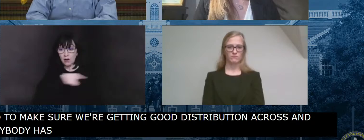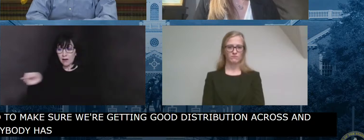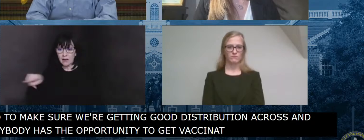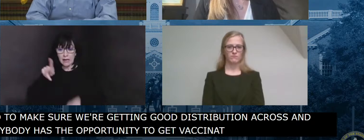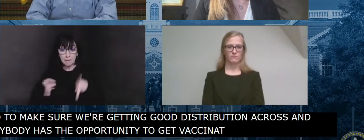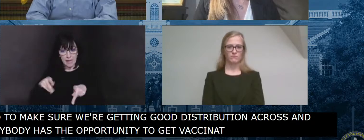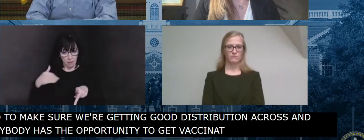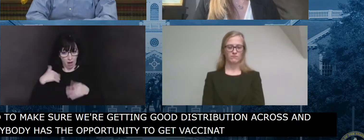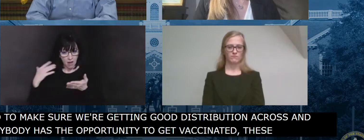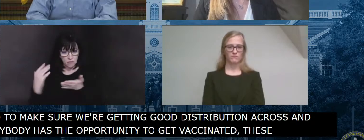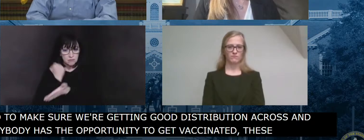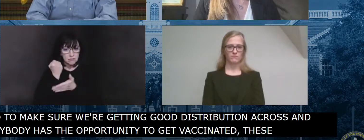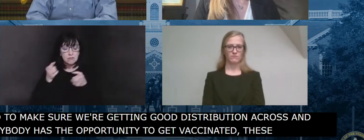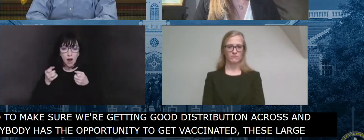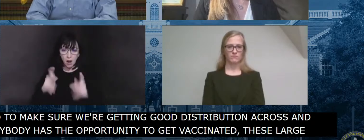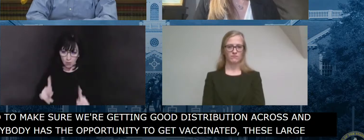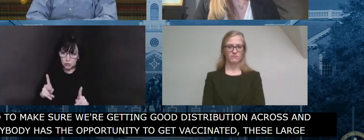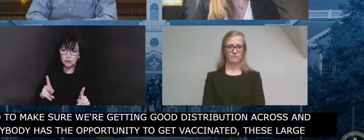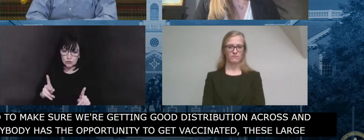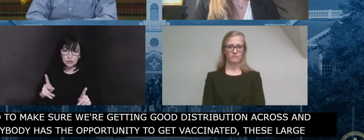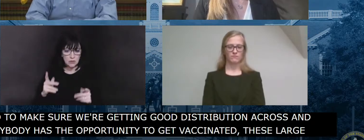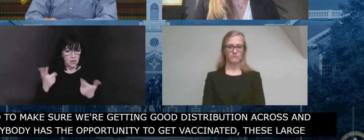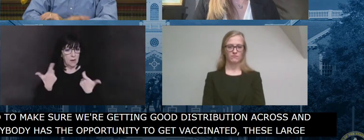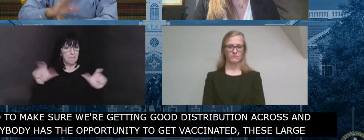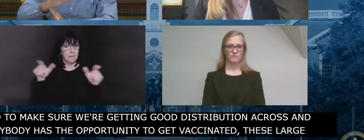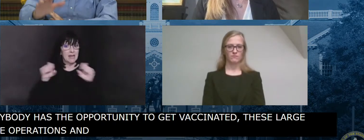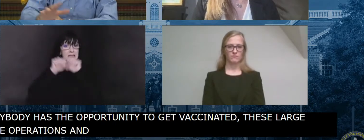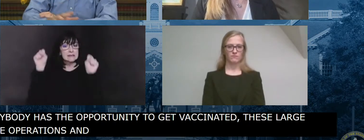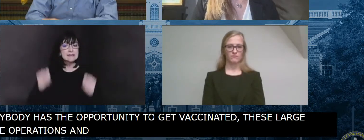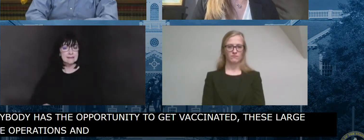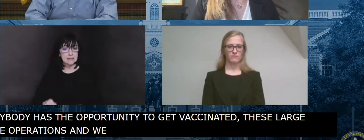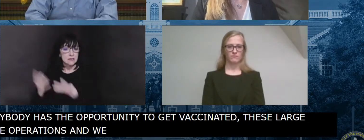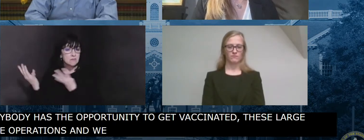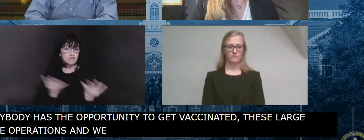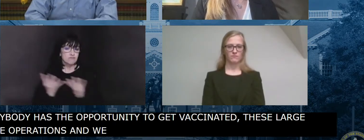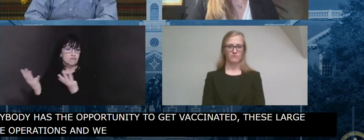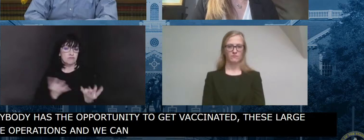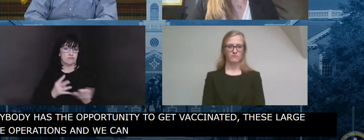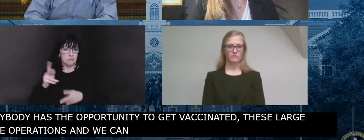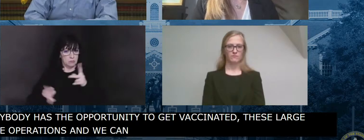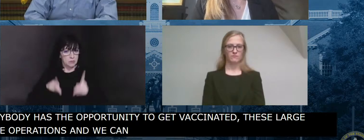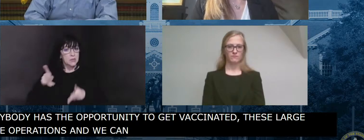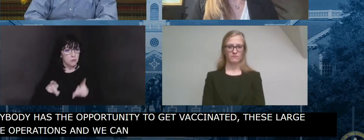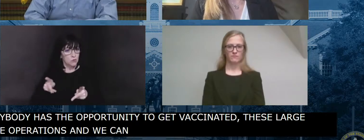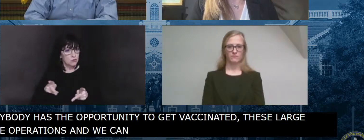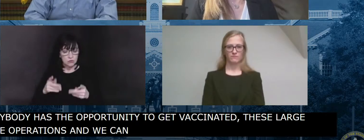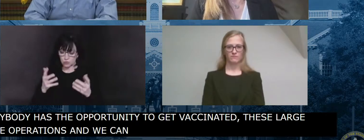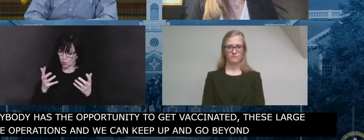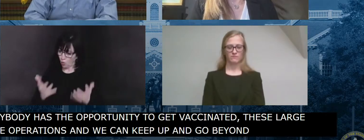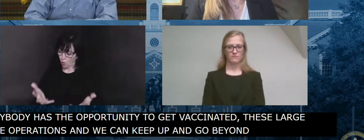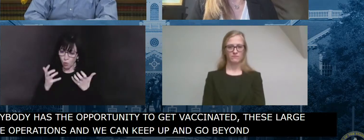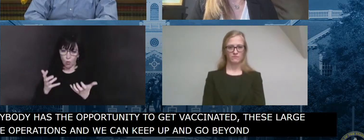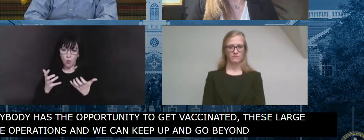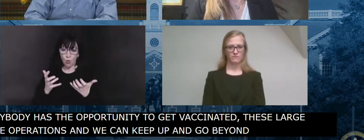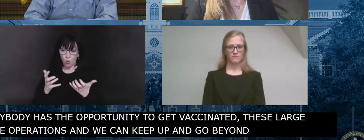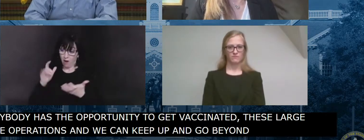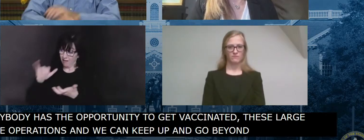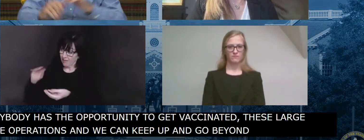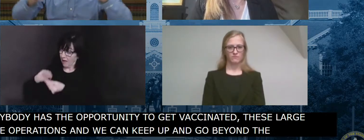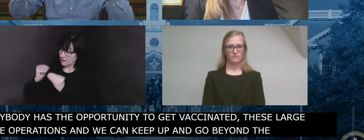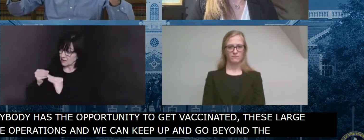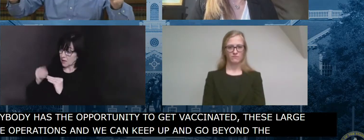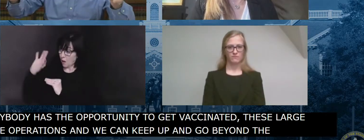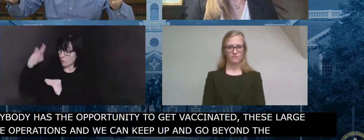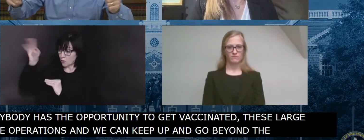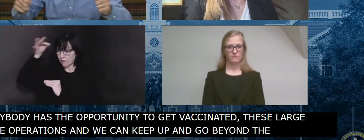large-scale operations, and that we can keep up and go beyond, frankly, the allocation we're getting from the federal. So